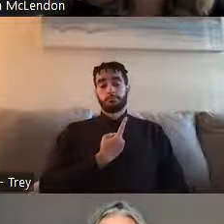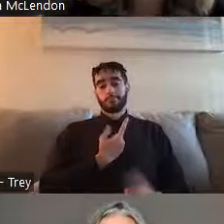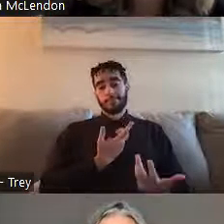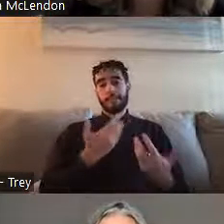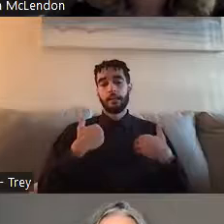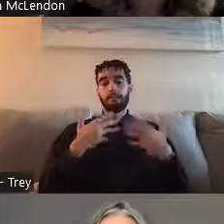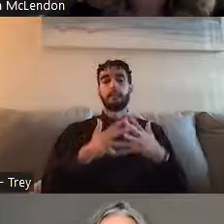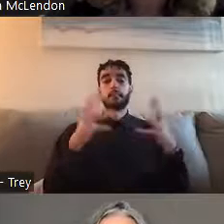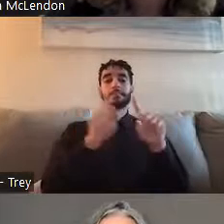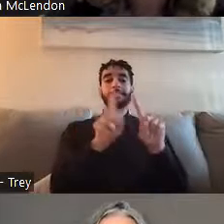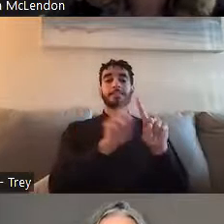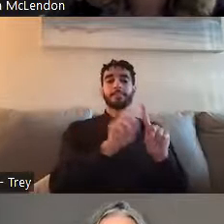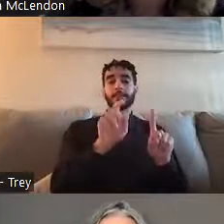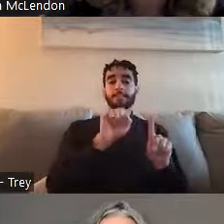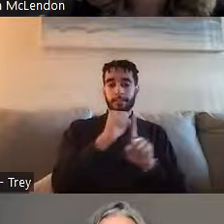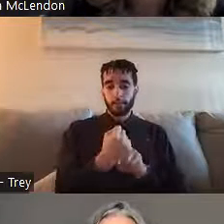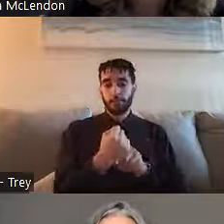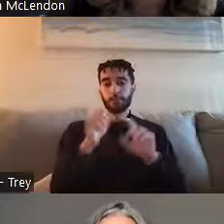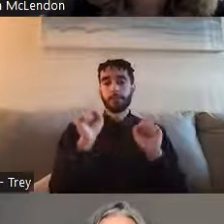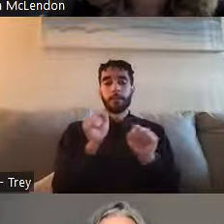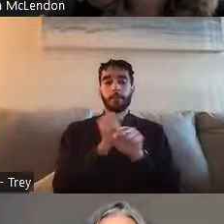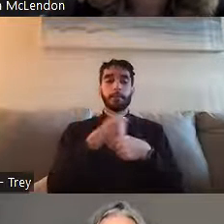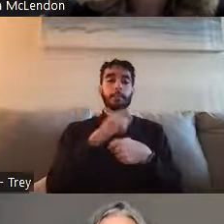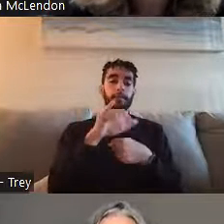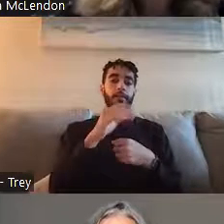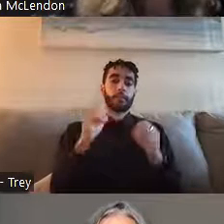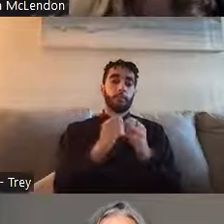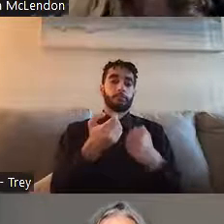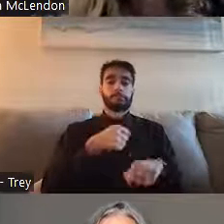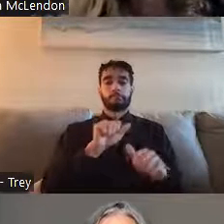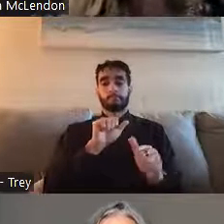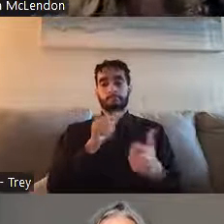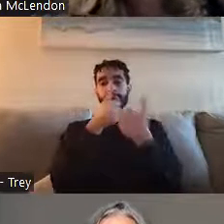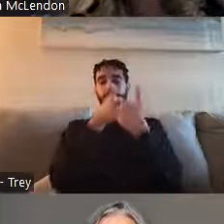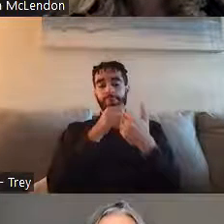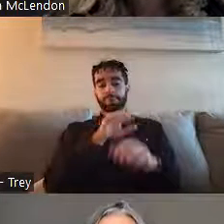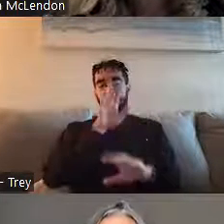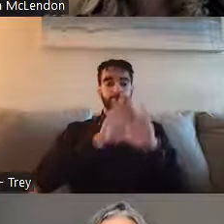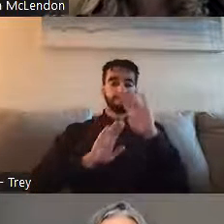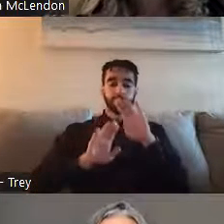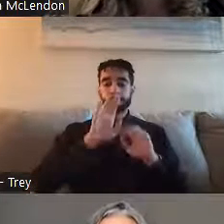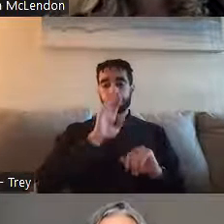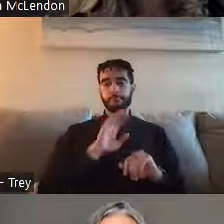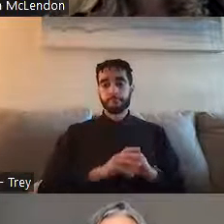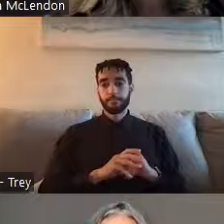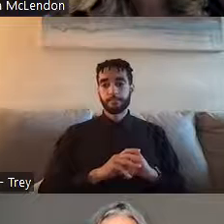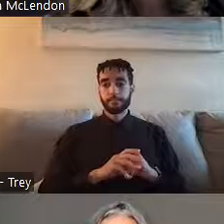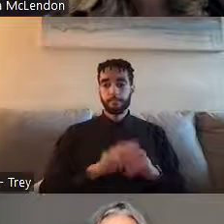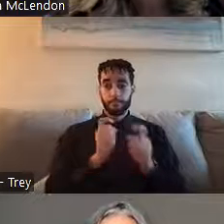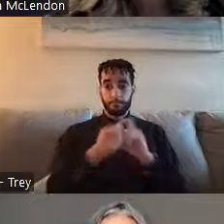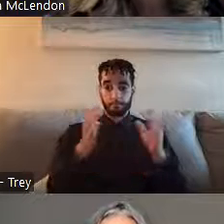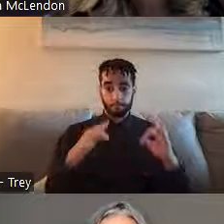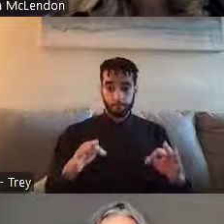coming into play here that could make that landscape even more challenging. And I think that's my last slide.